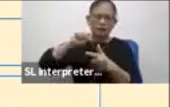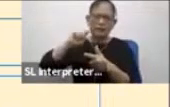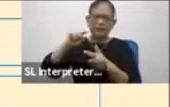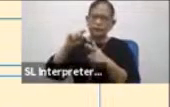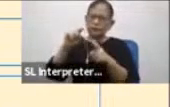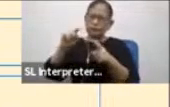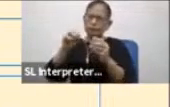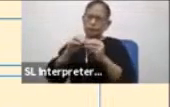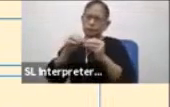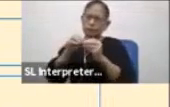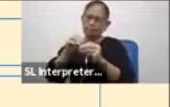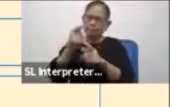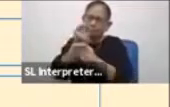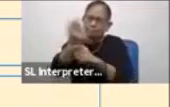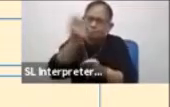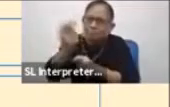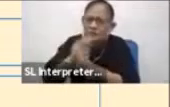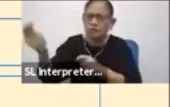the GBV